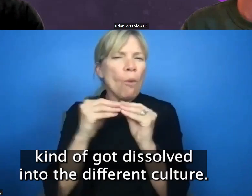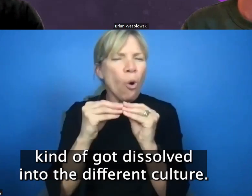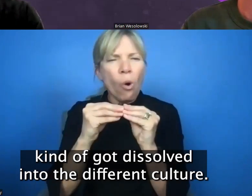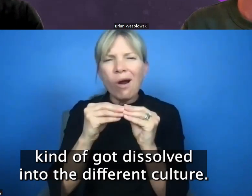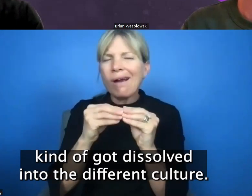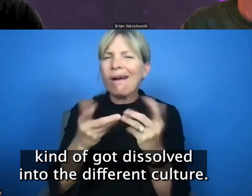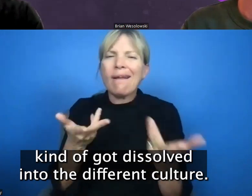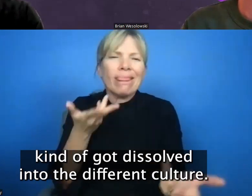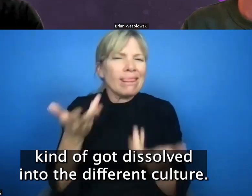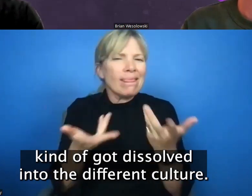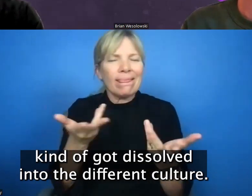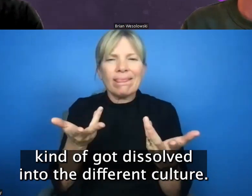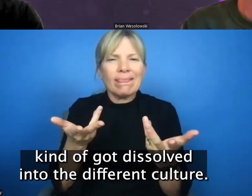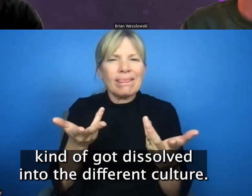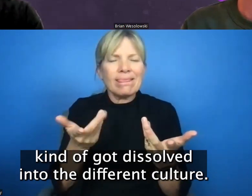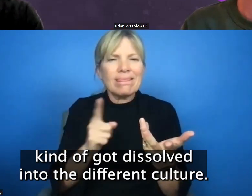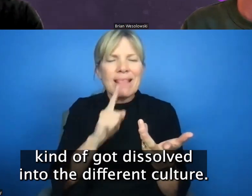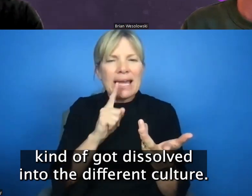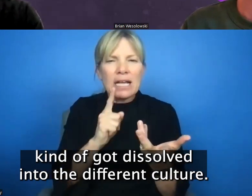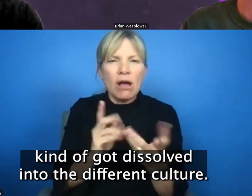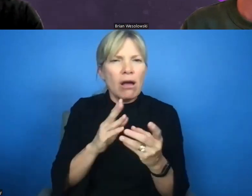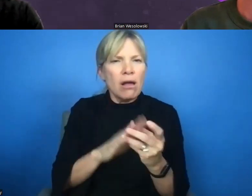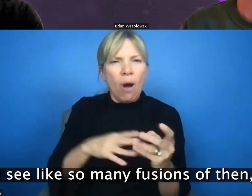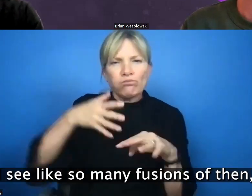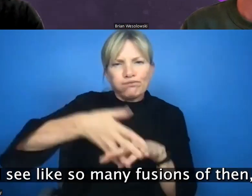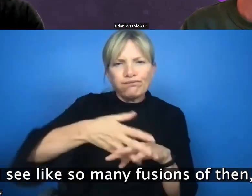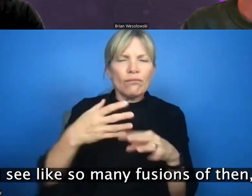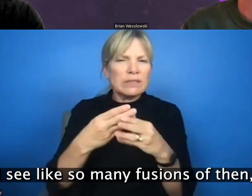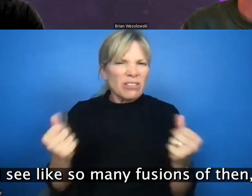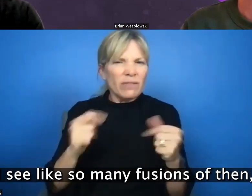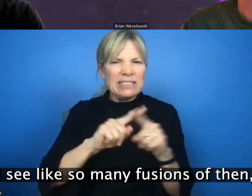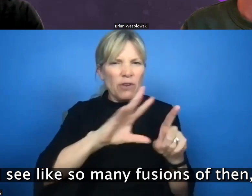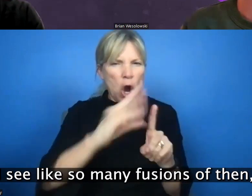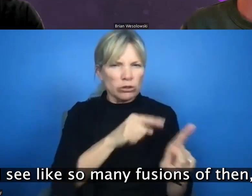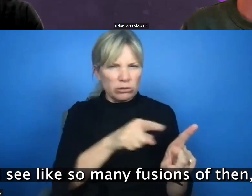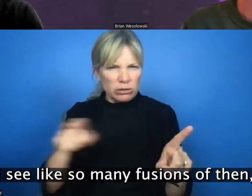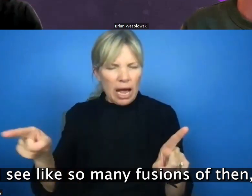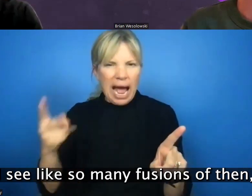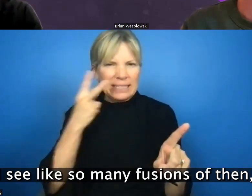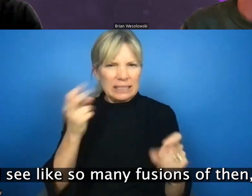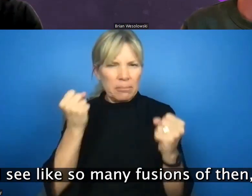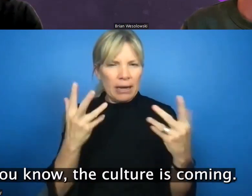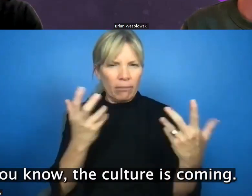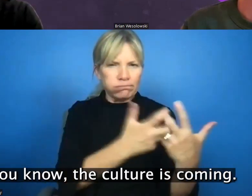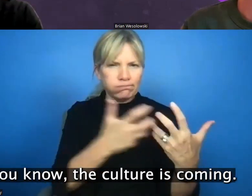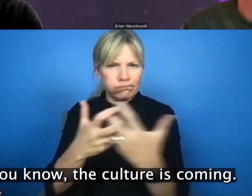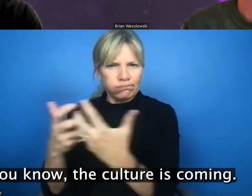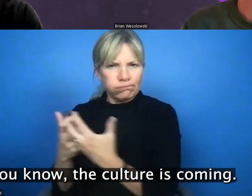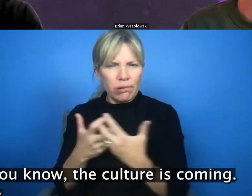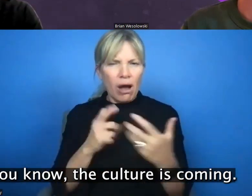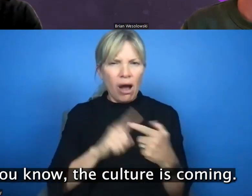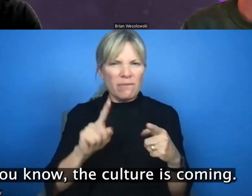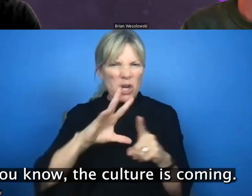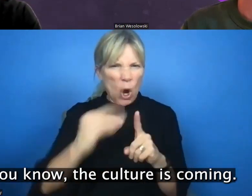kind of like a dissolved into the different culture. So I see like so many fusions of that, the culture